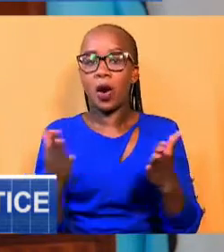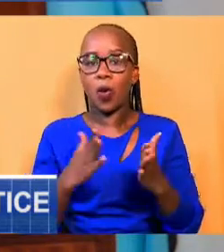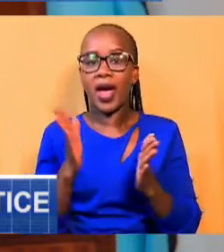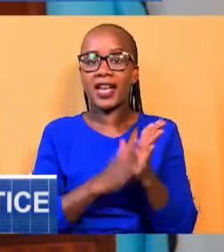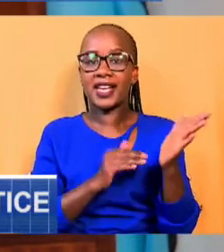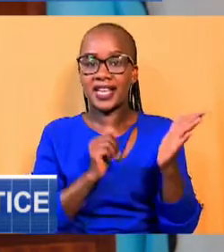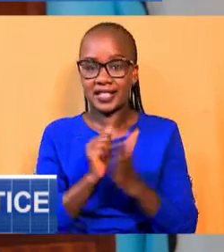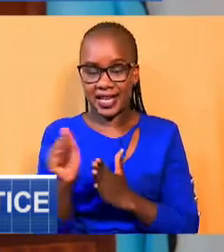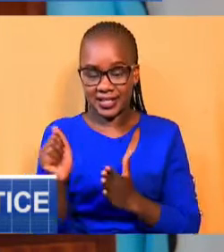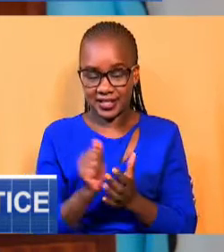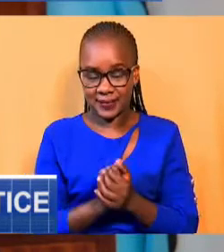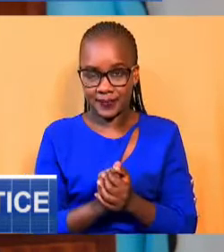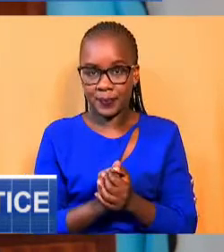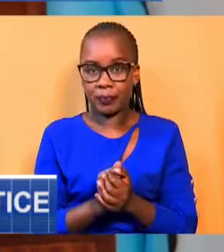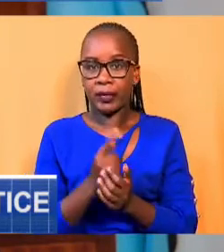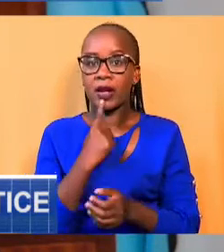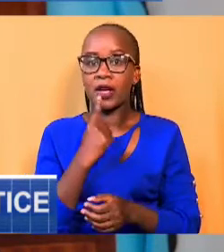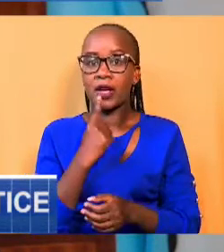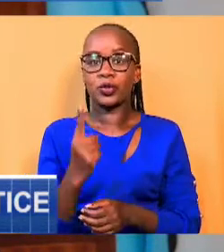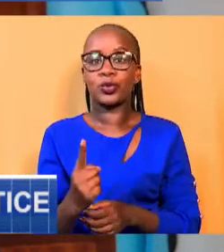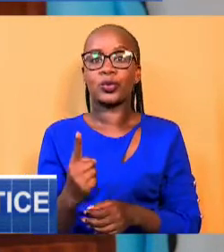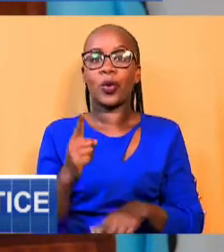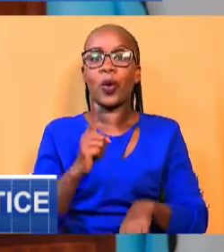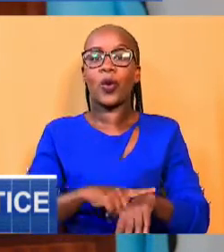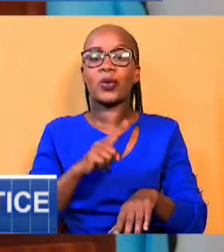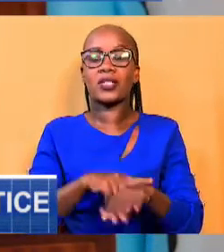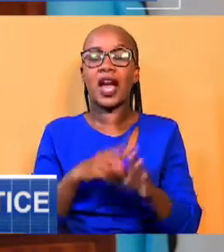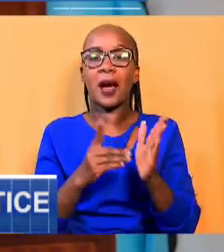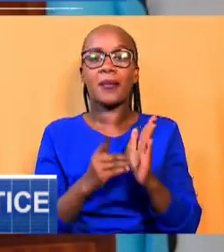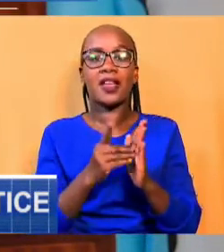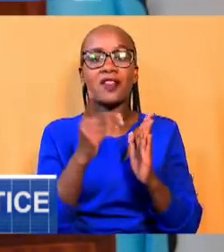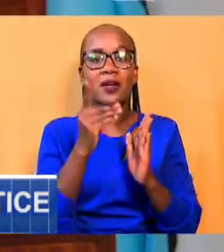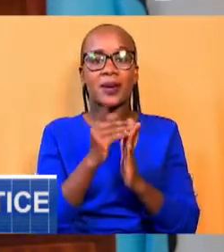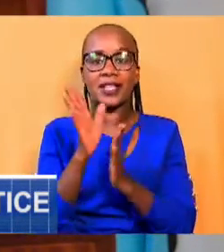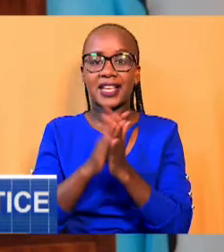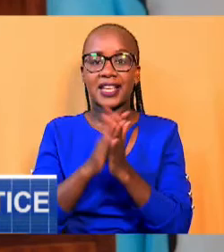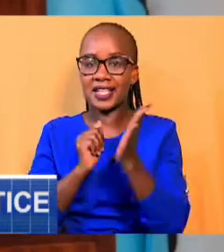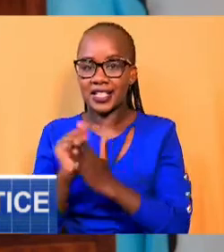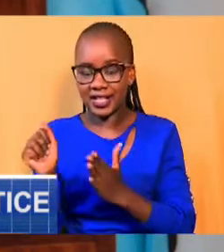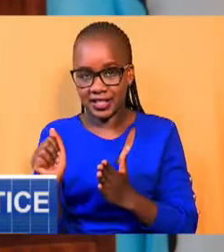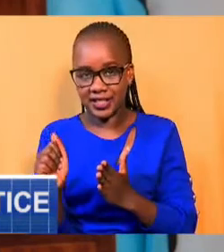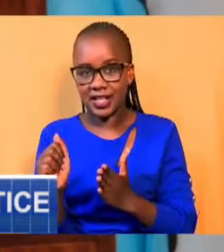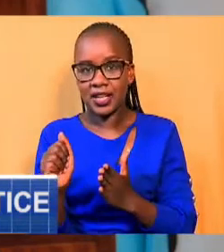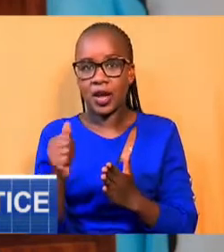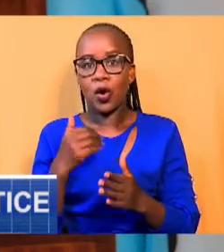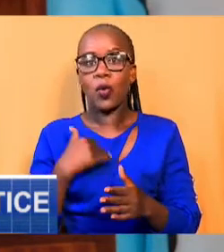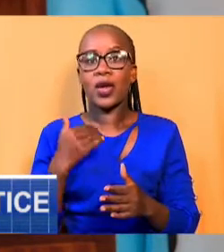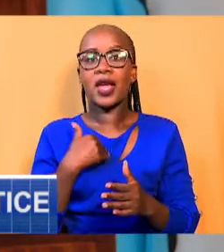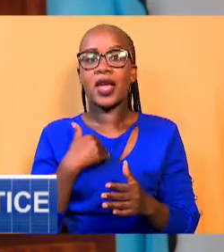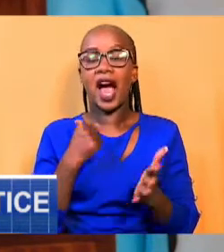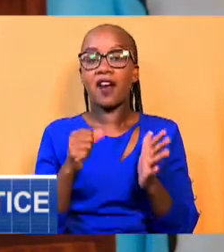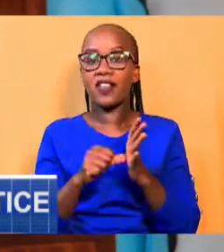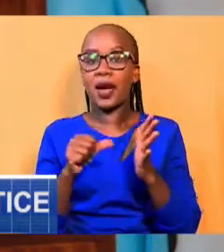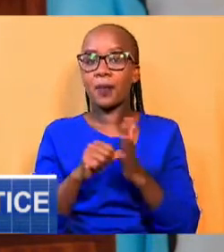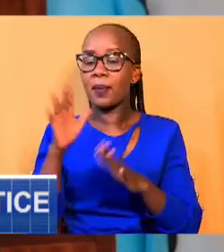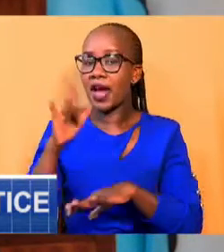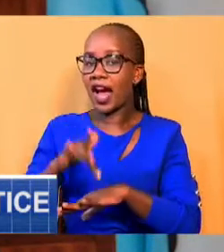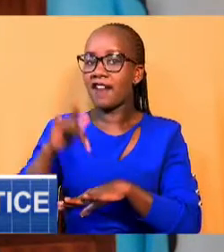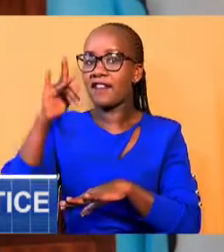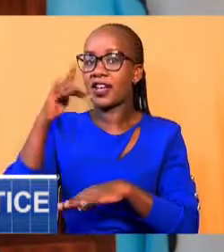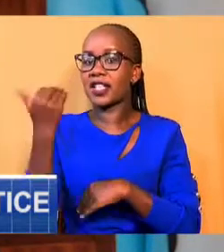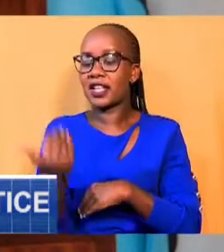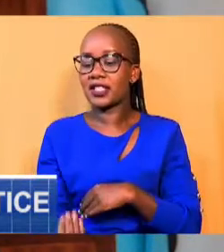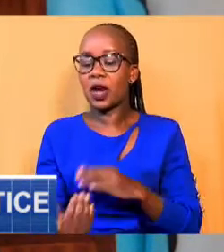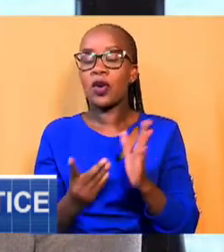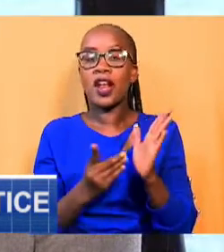is disrupted. So once the development is disrupted, you have key things that are affected in